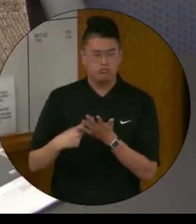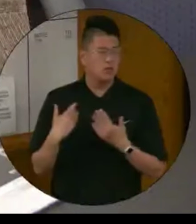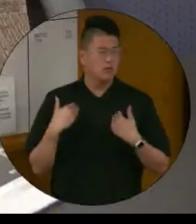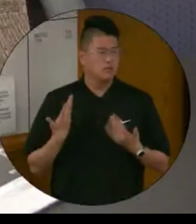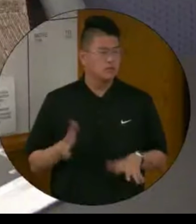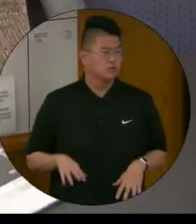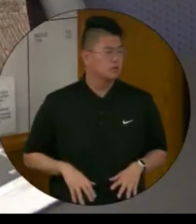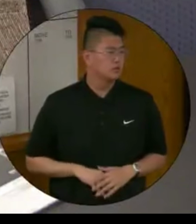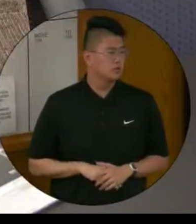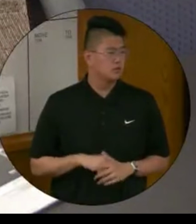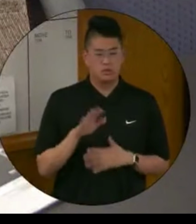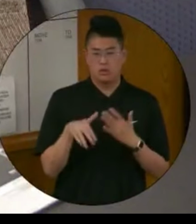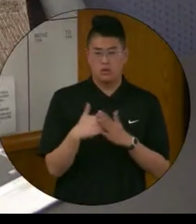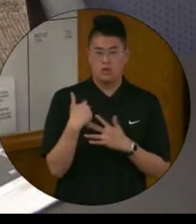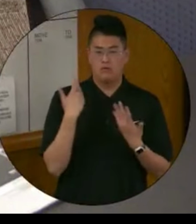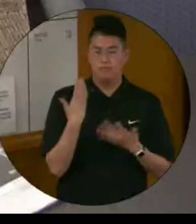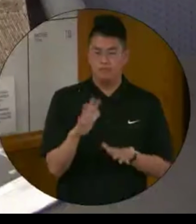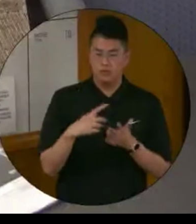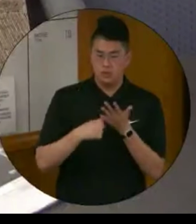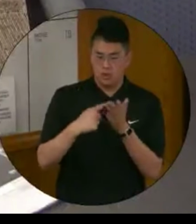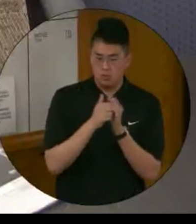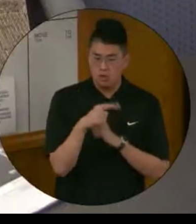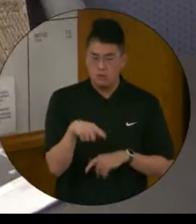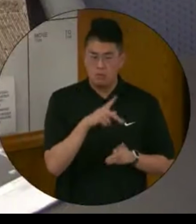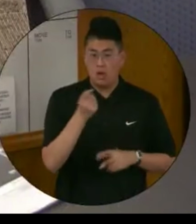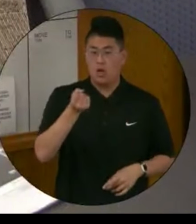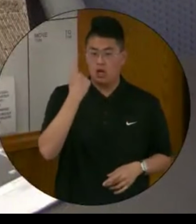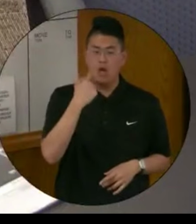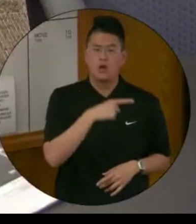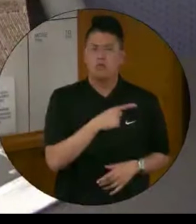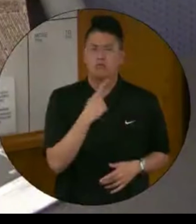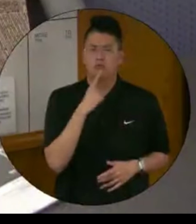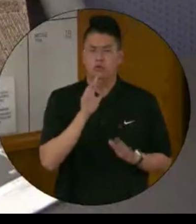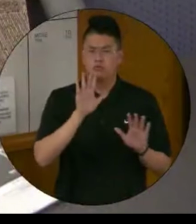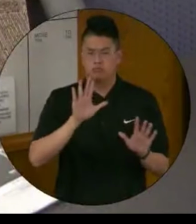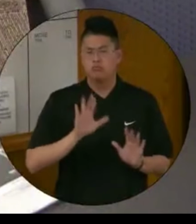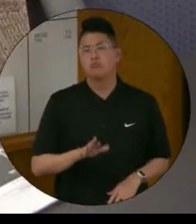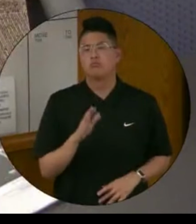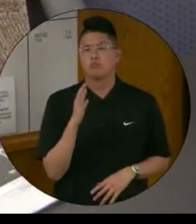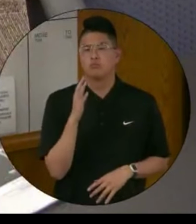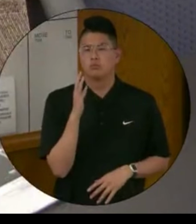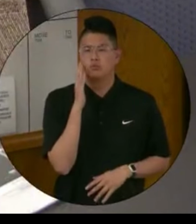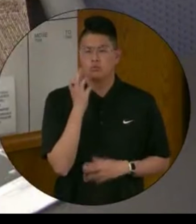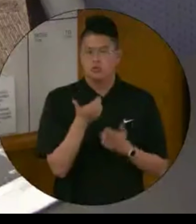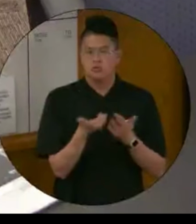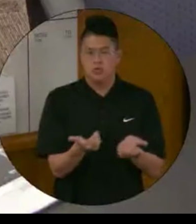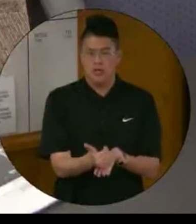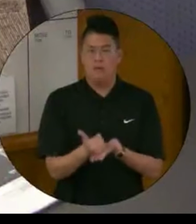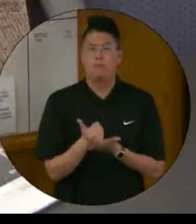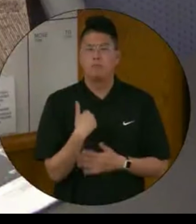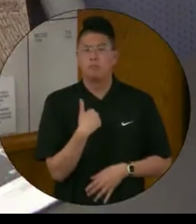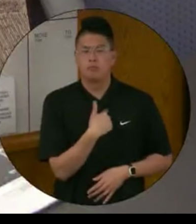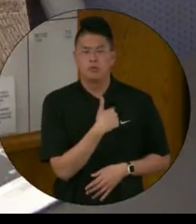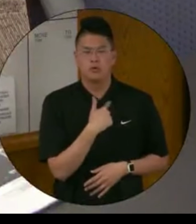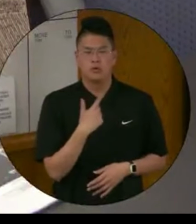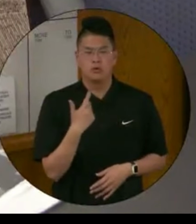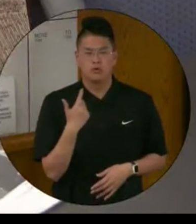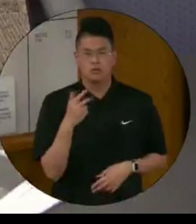and everybody that I've talked to that understands it thinks this is an incredibly valuable tool that we can use and a much better way of looking at